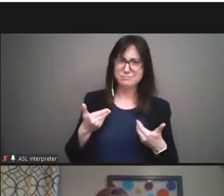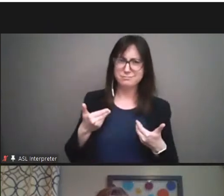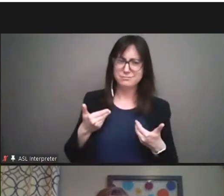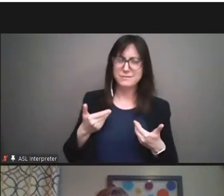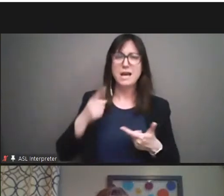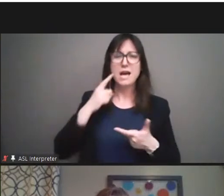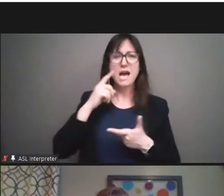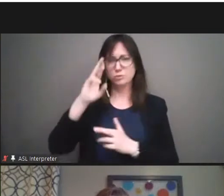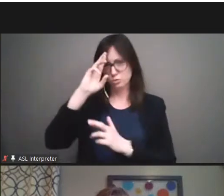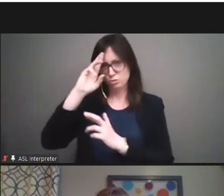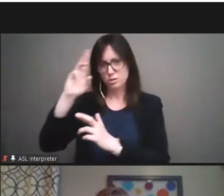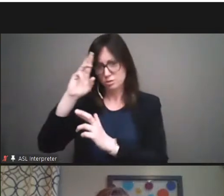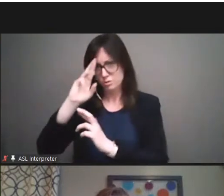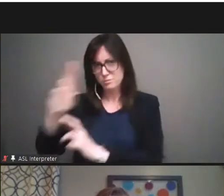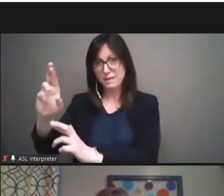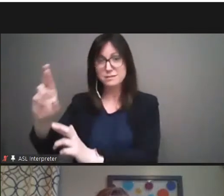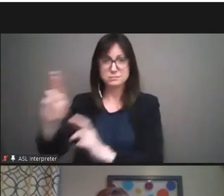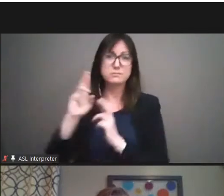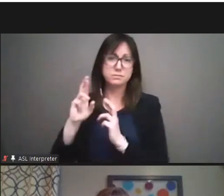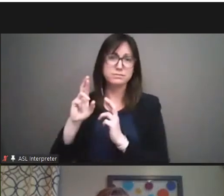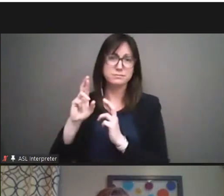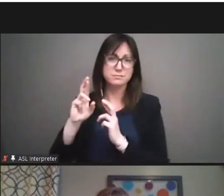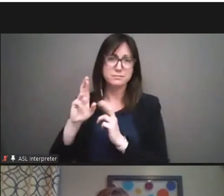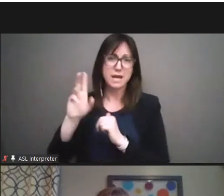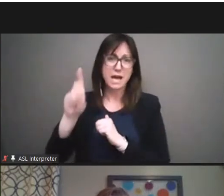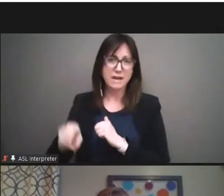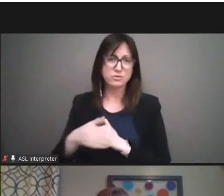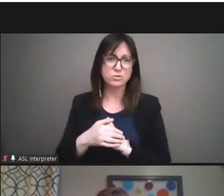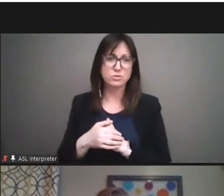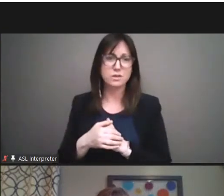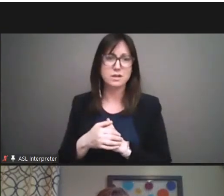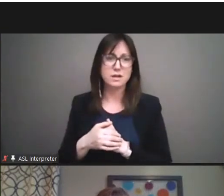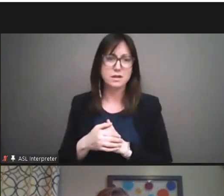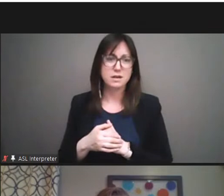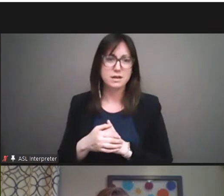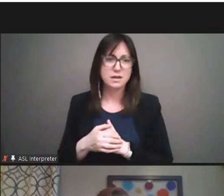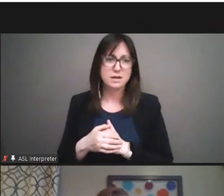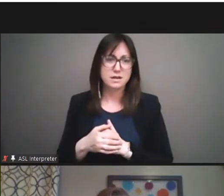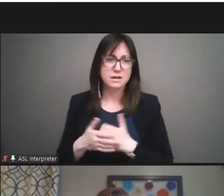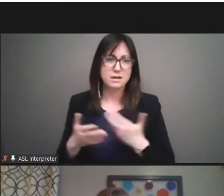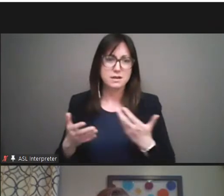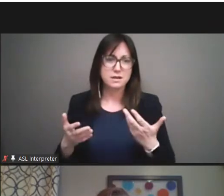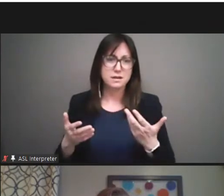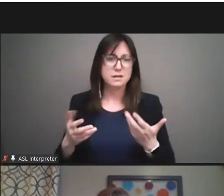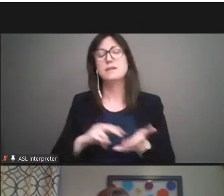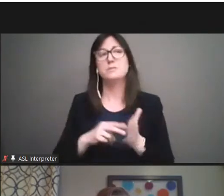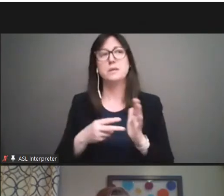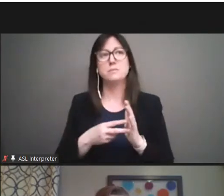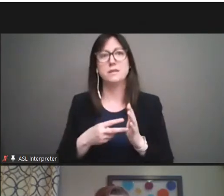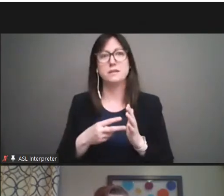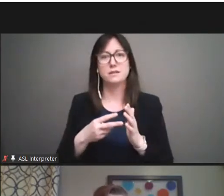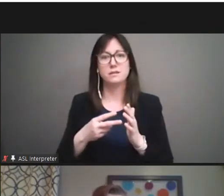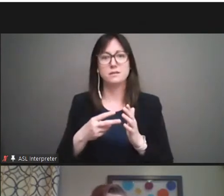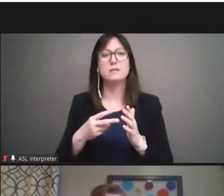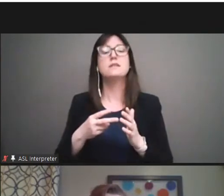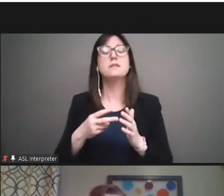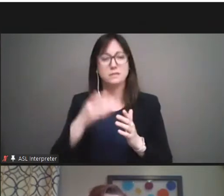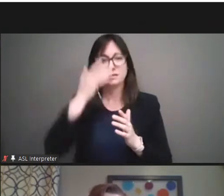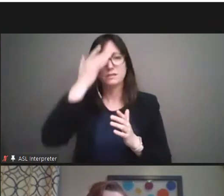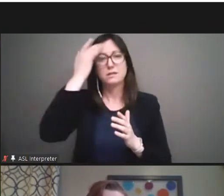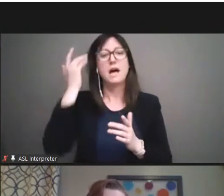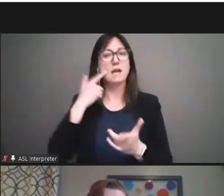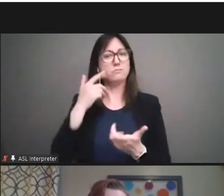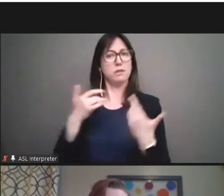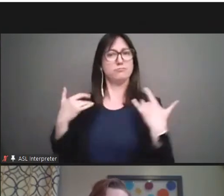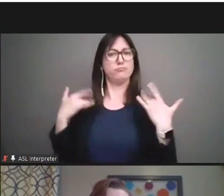and responsibility on either end. And I don't want to say like elected officials, wash some